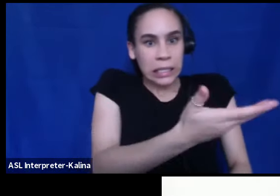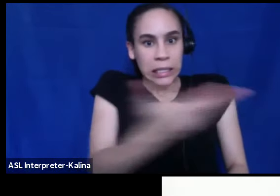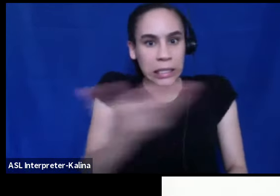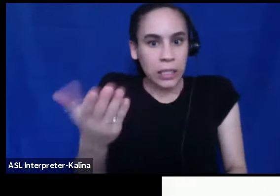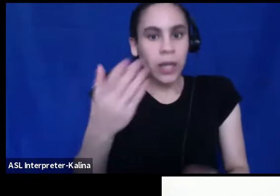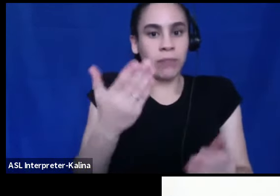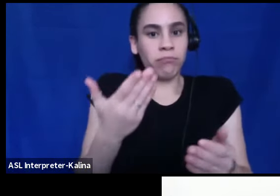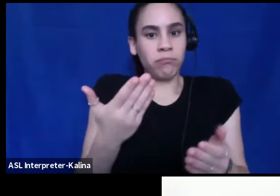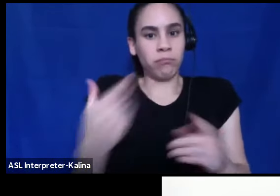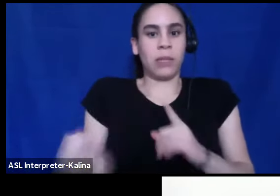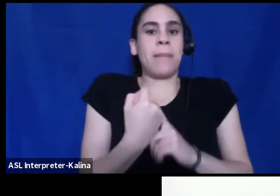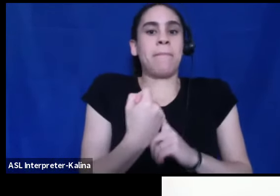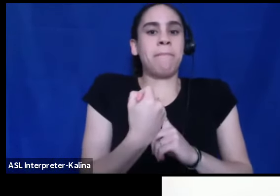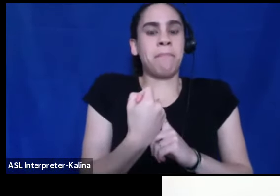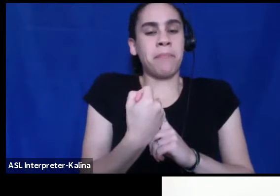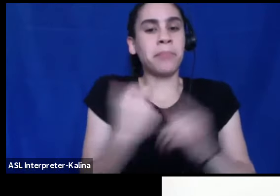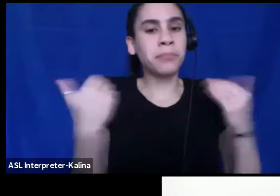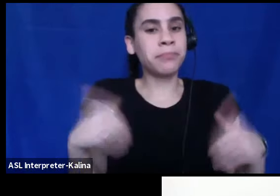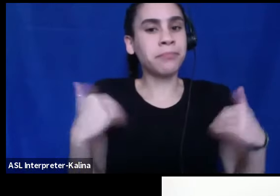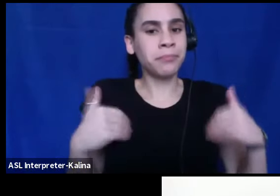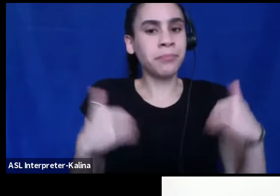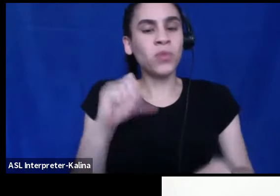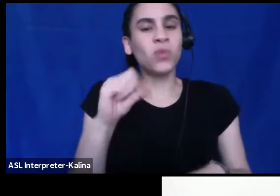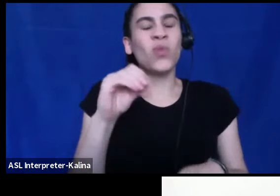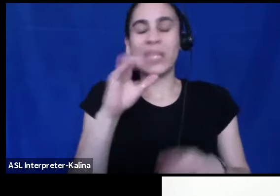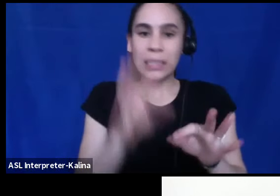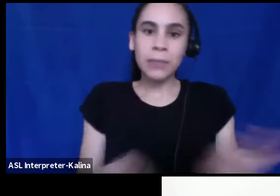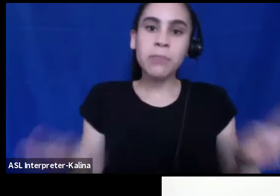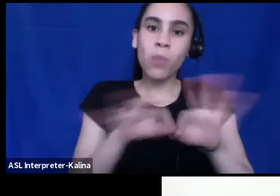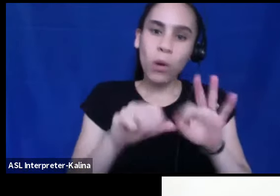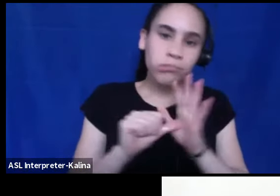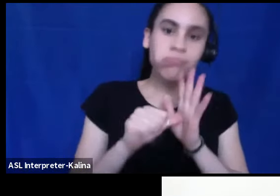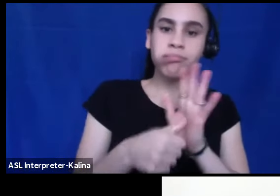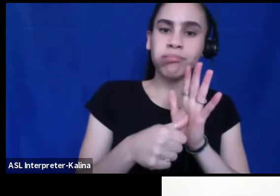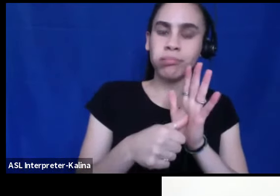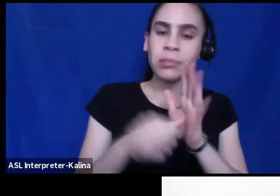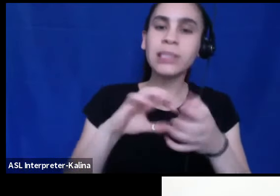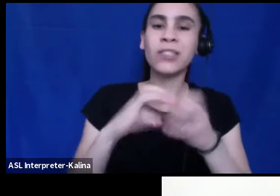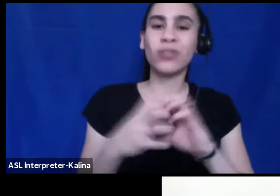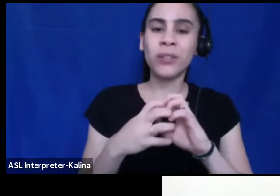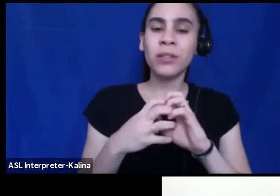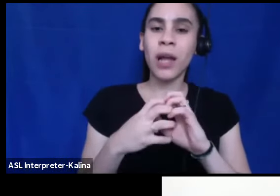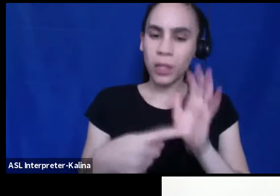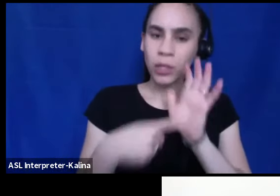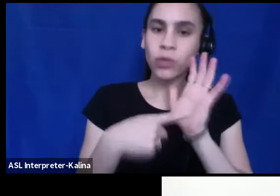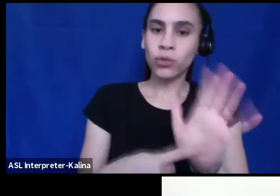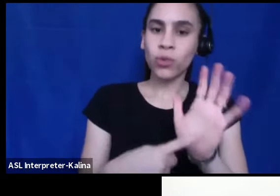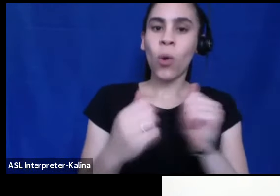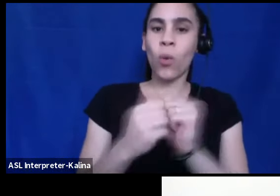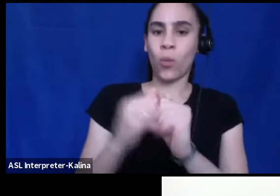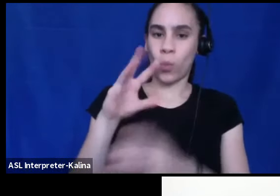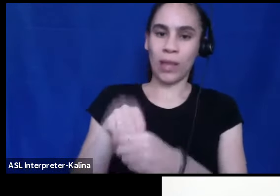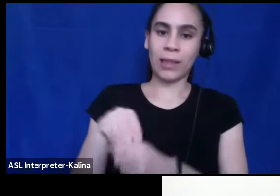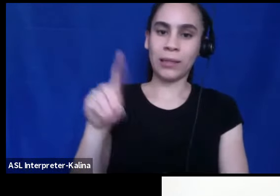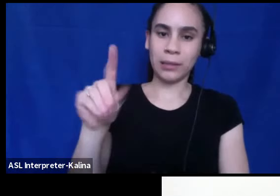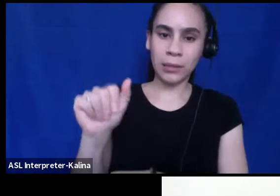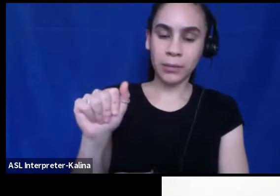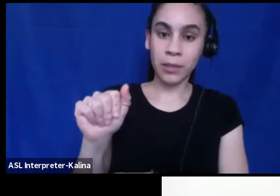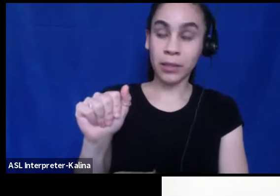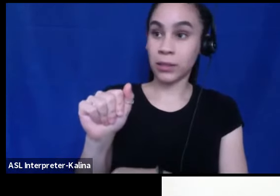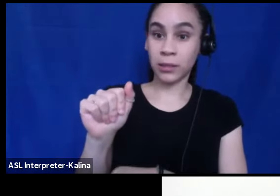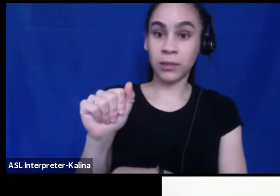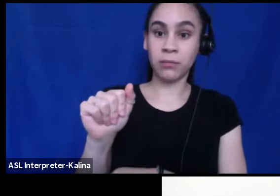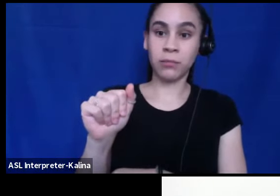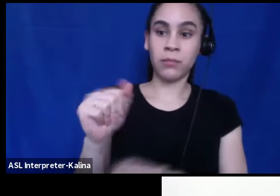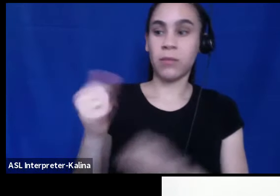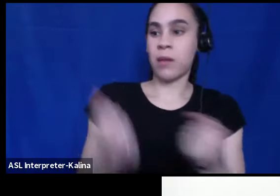having. So that's why it's important to show the intersectionality of disability, especially in this moment in time, because many more of us are